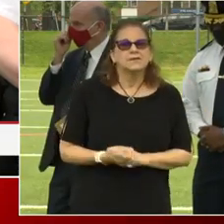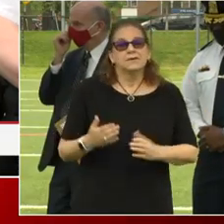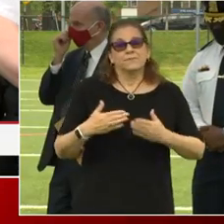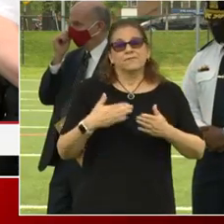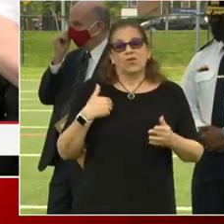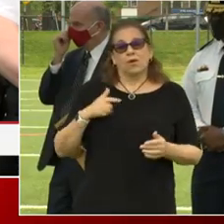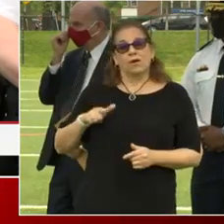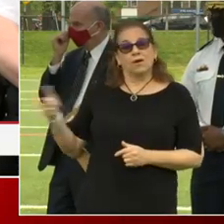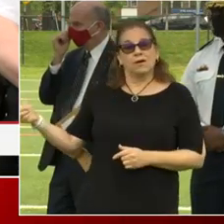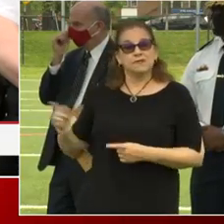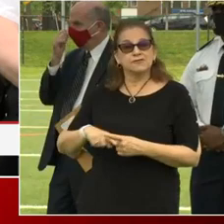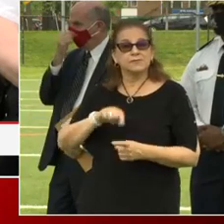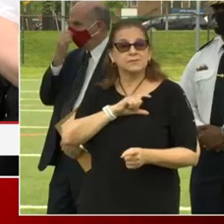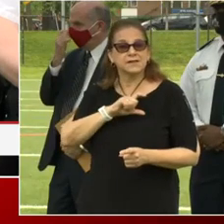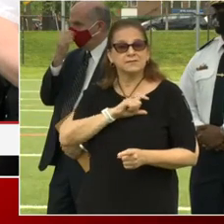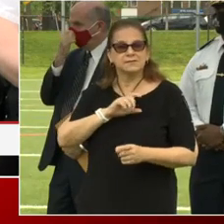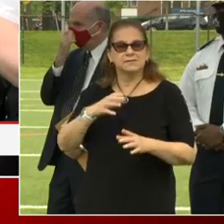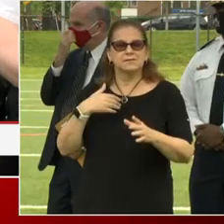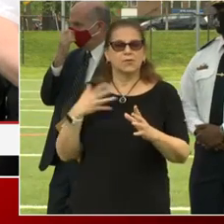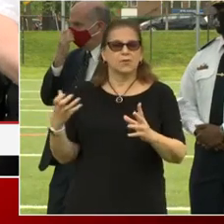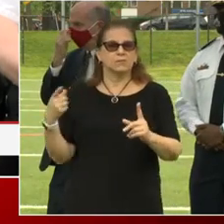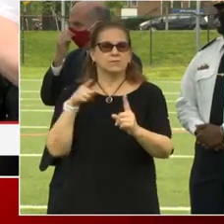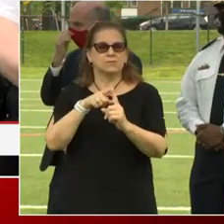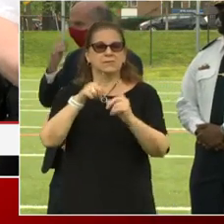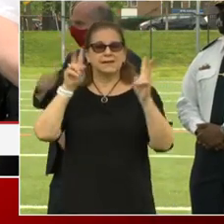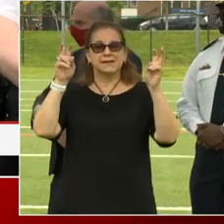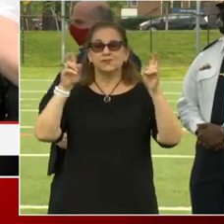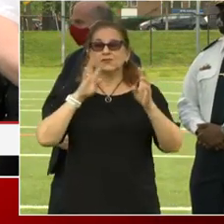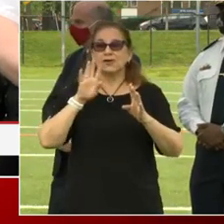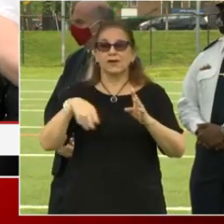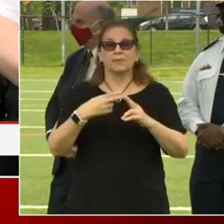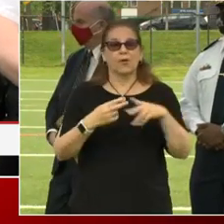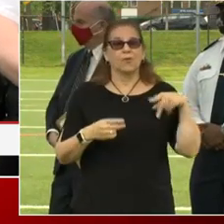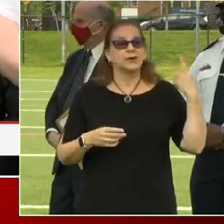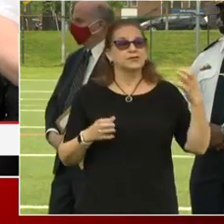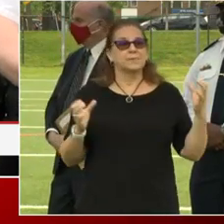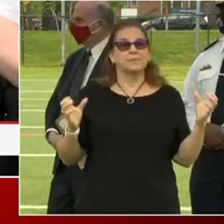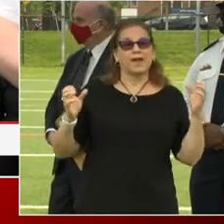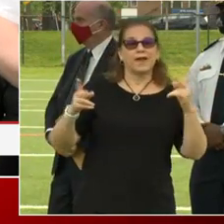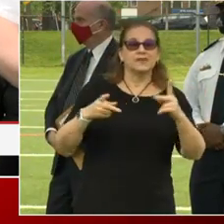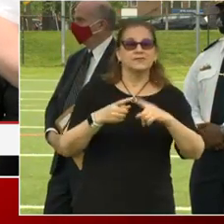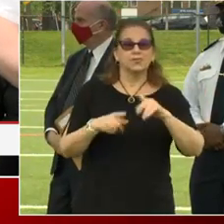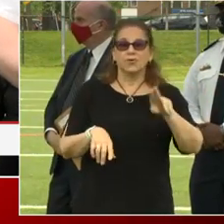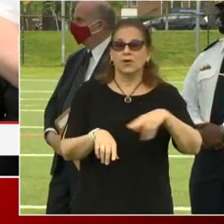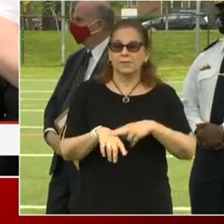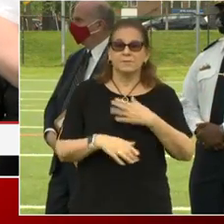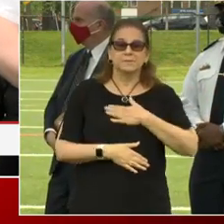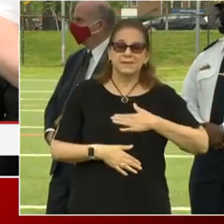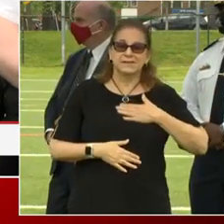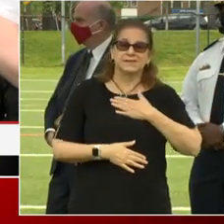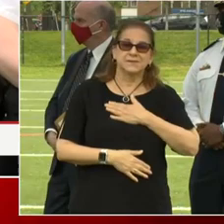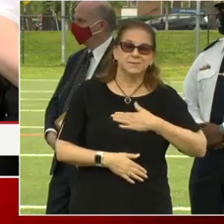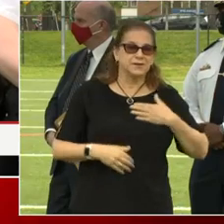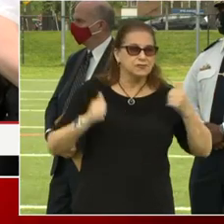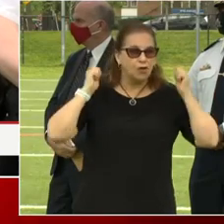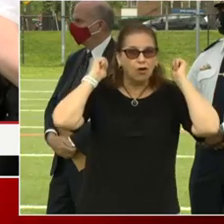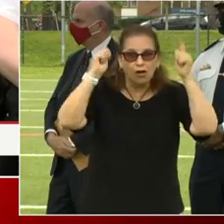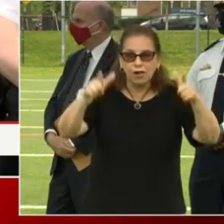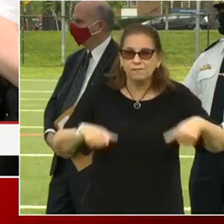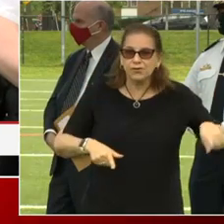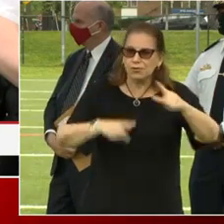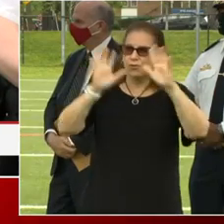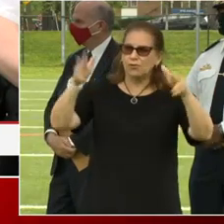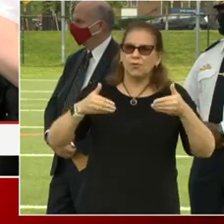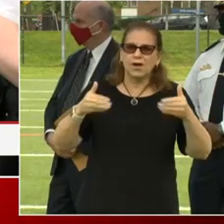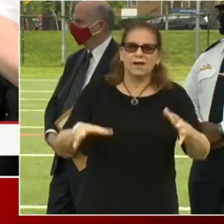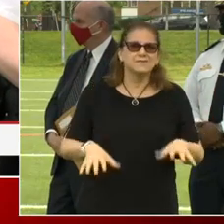us getting back to normal is having everybody get vaccinated. We had a hugely successful day of